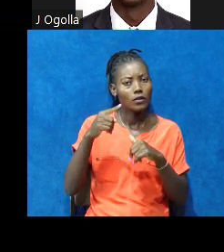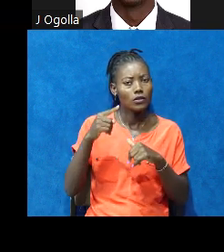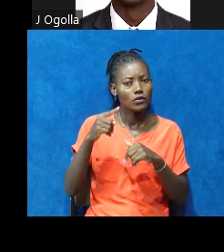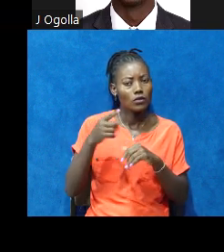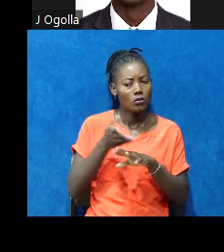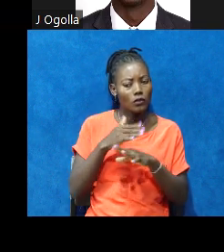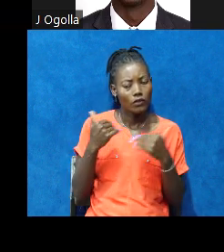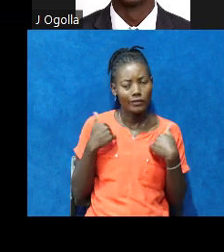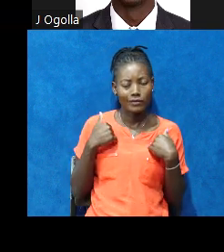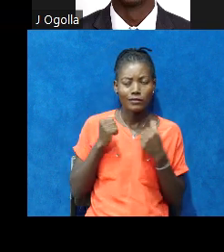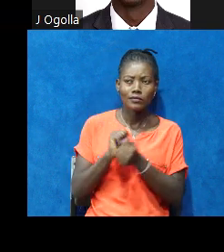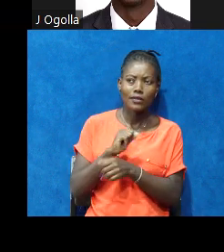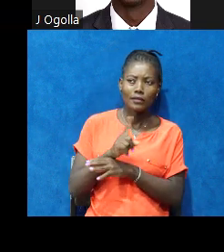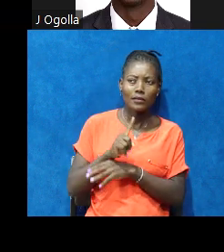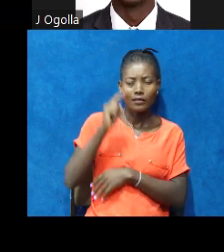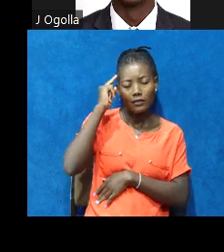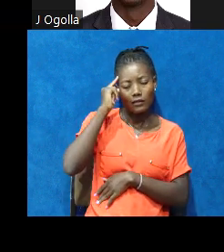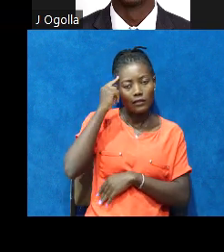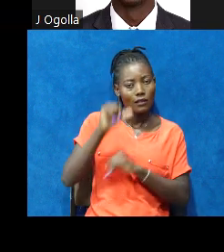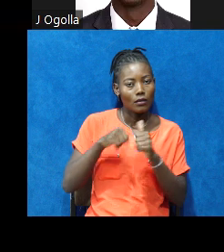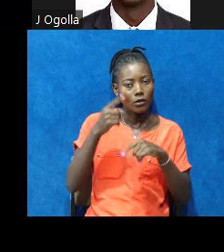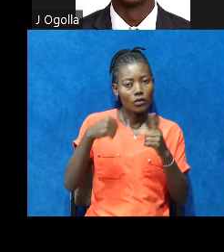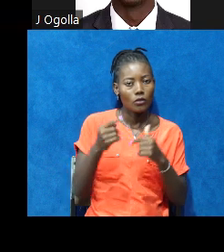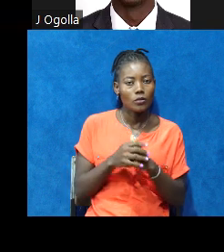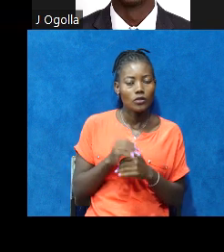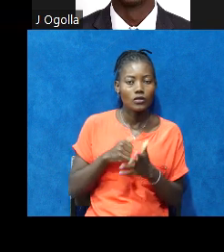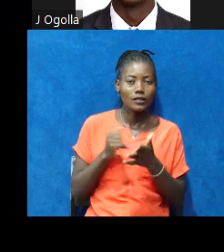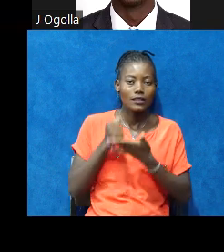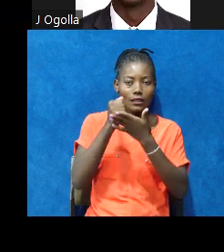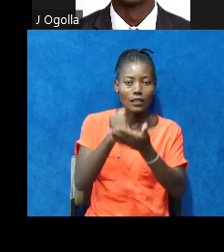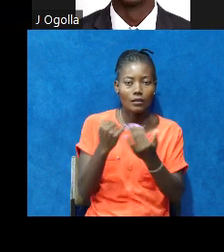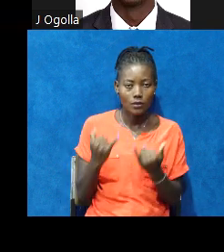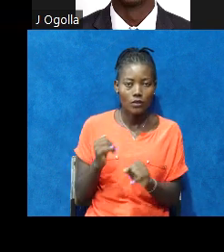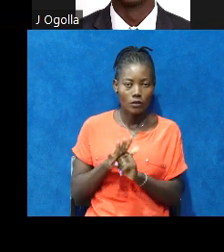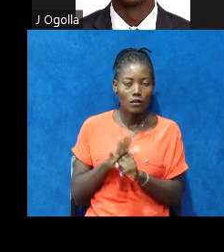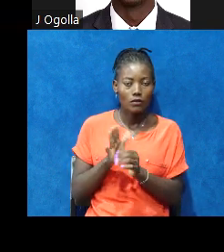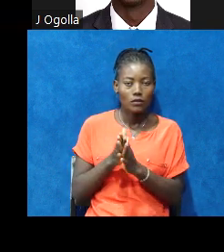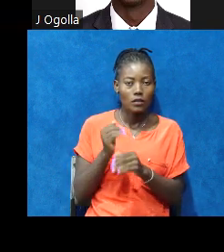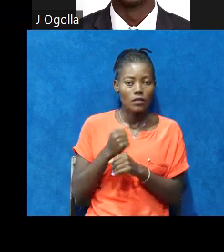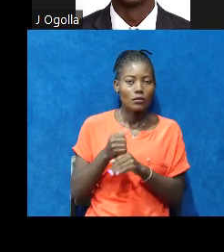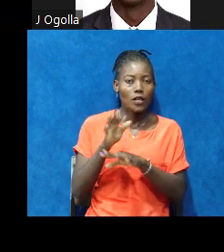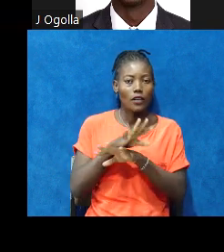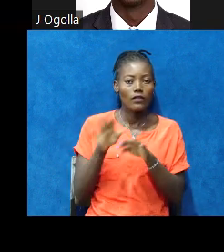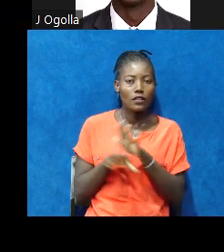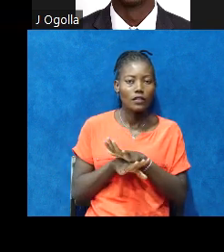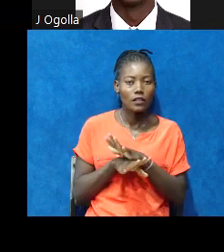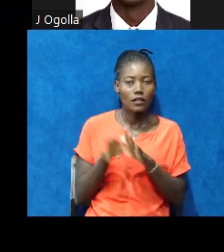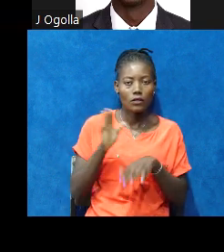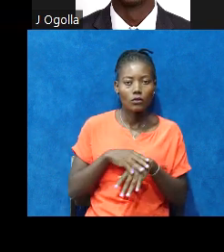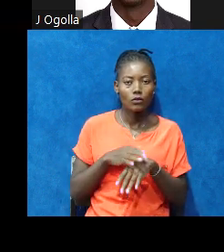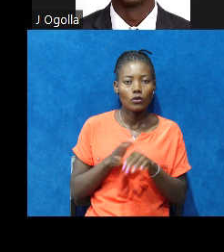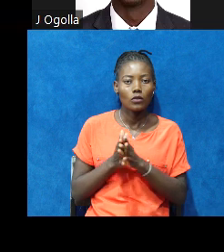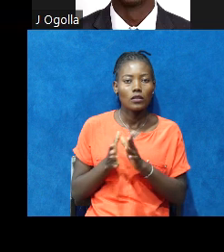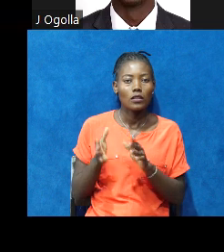10 minutes and fikiria about your game. It really helps now, you know, make everything automatic